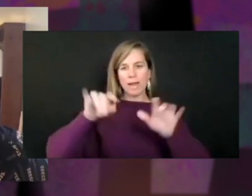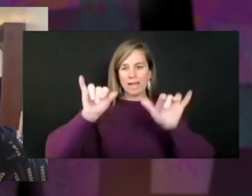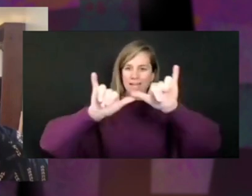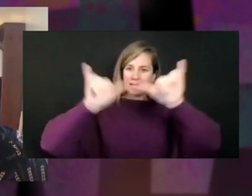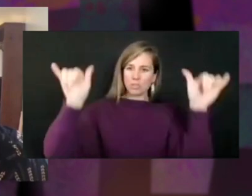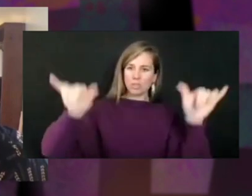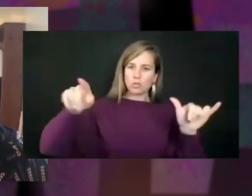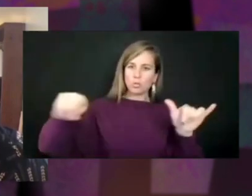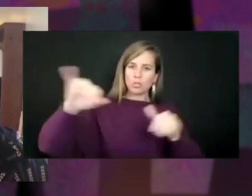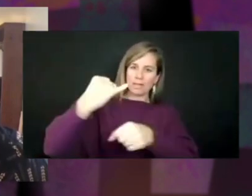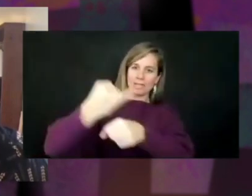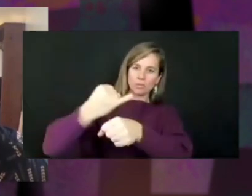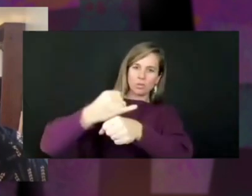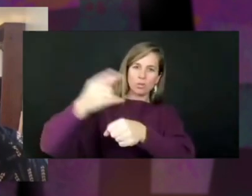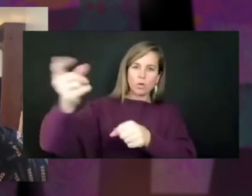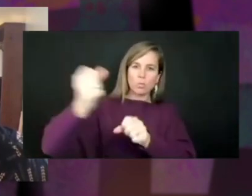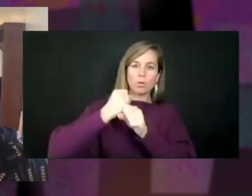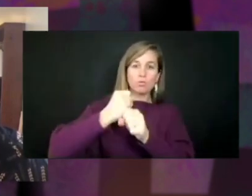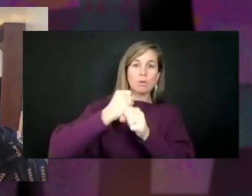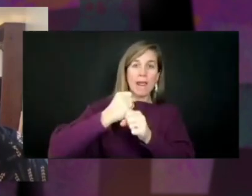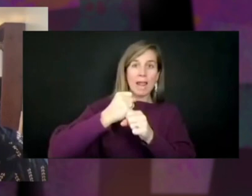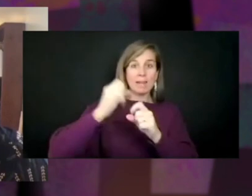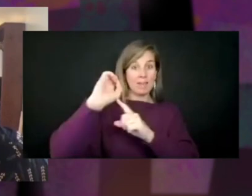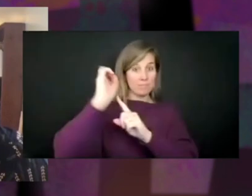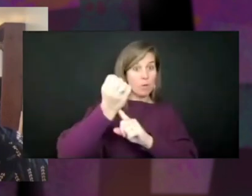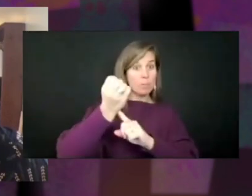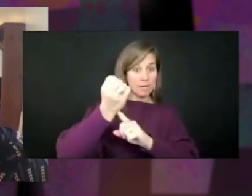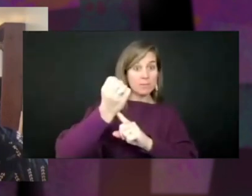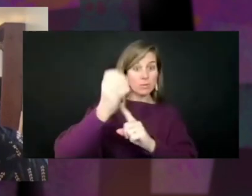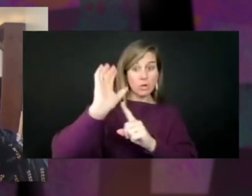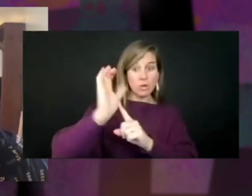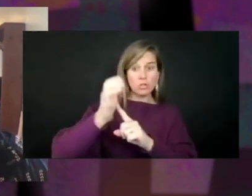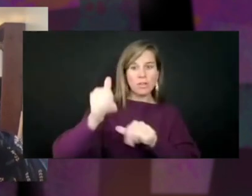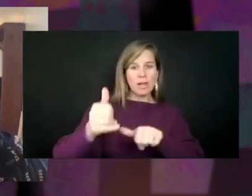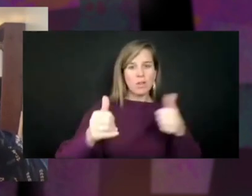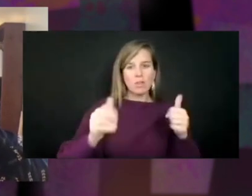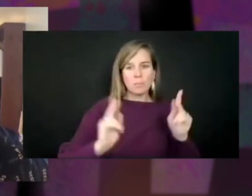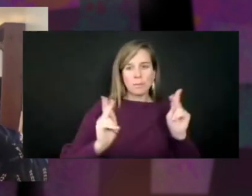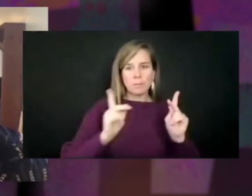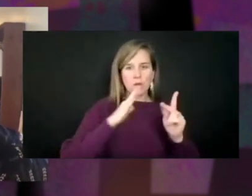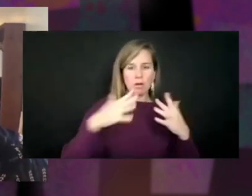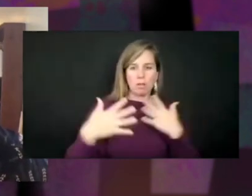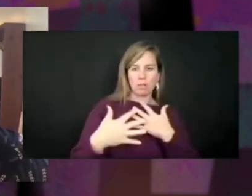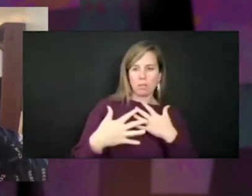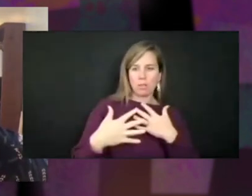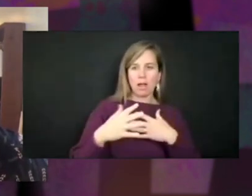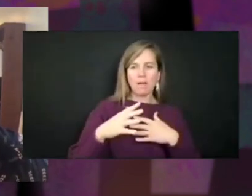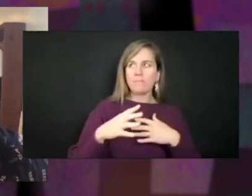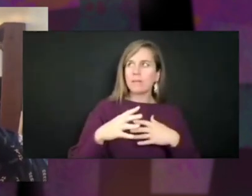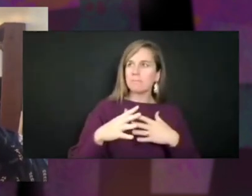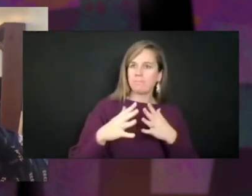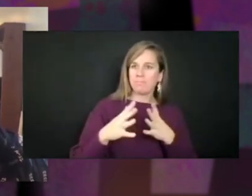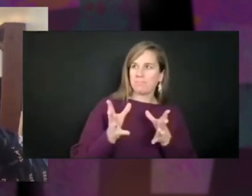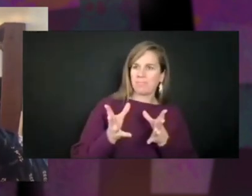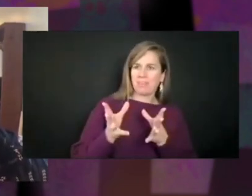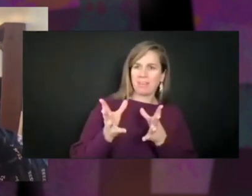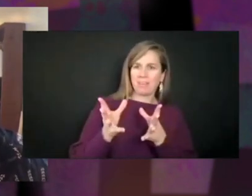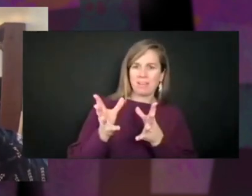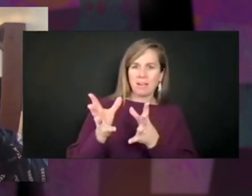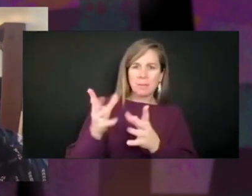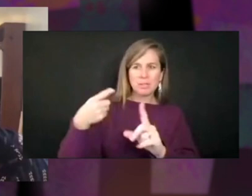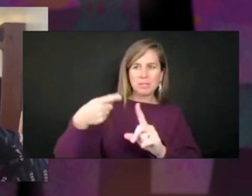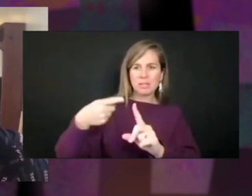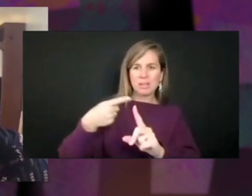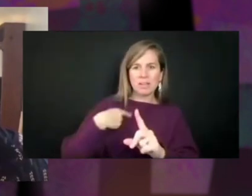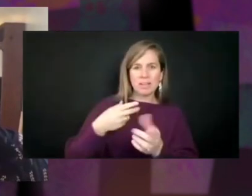create environments where artists are fearful of their the integrity of their work. I'll use that word, but it's many layers. It's many